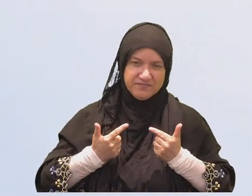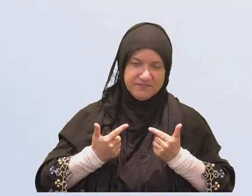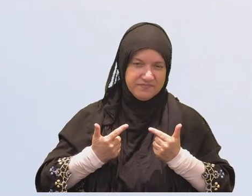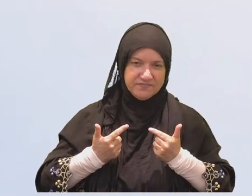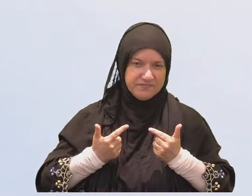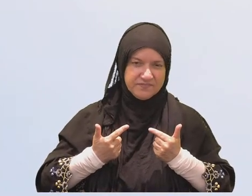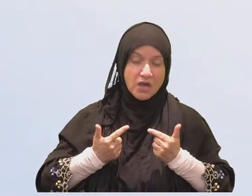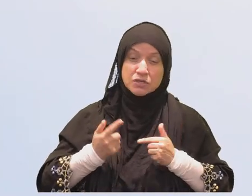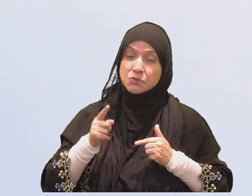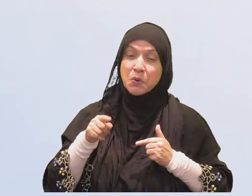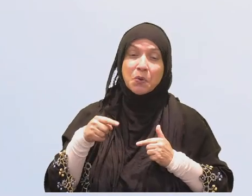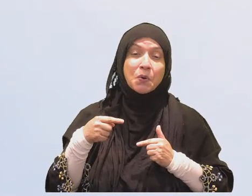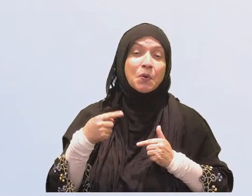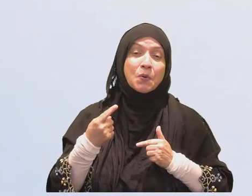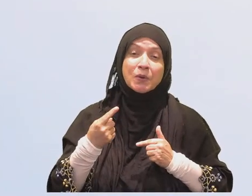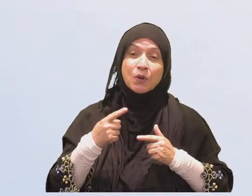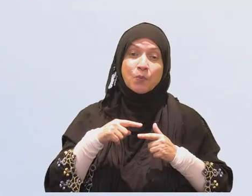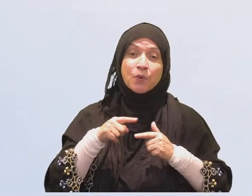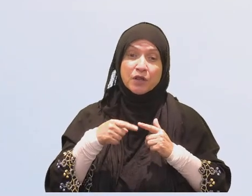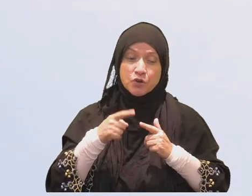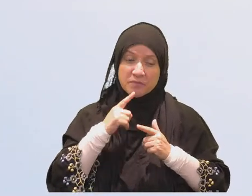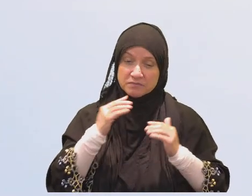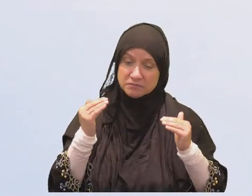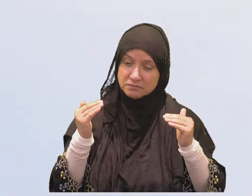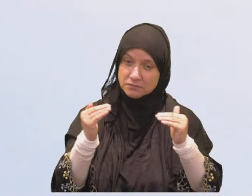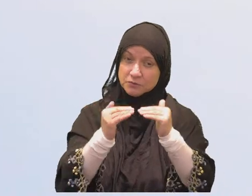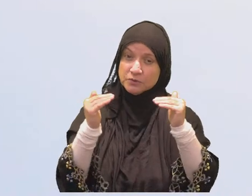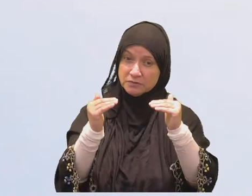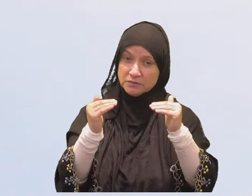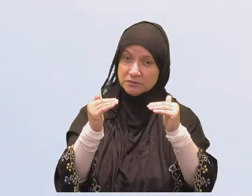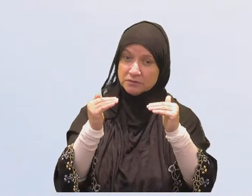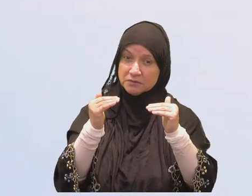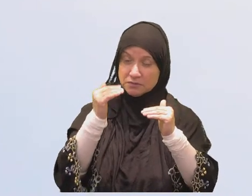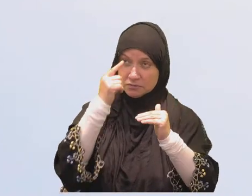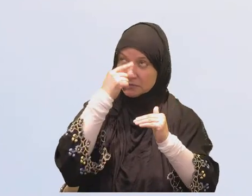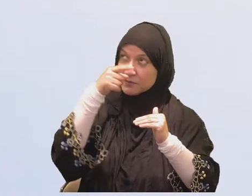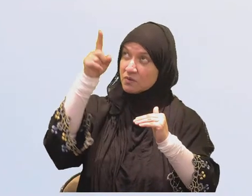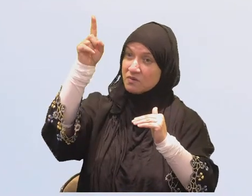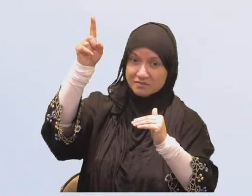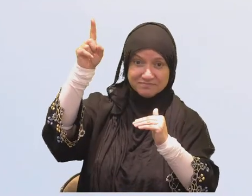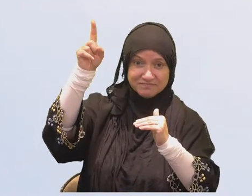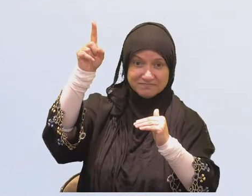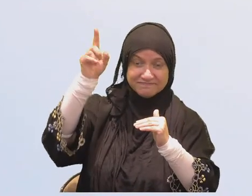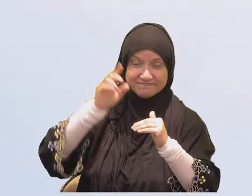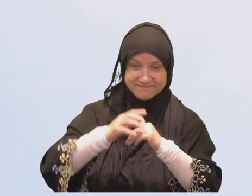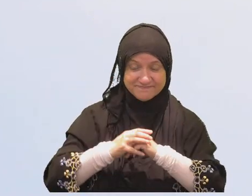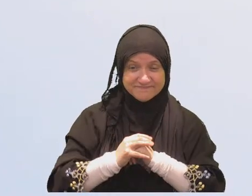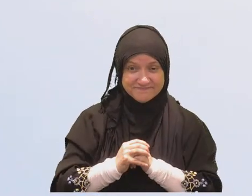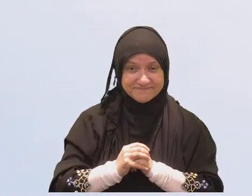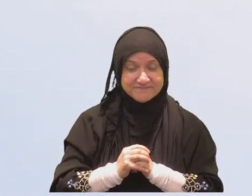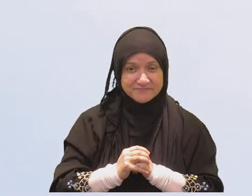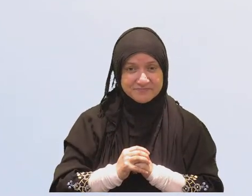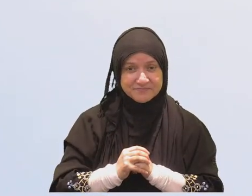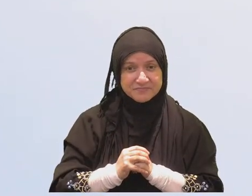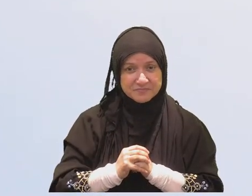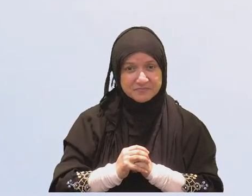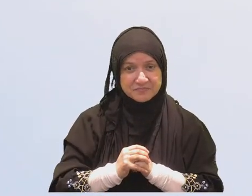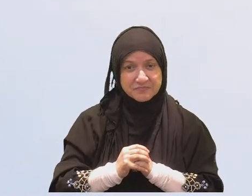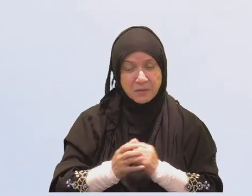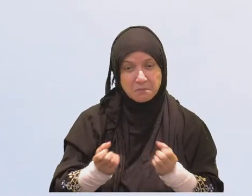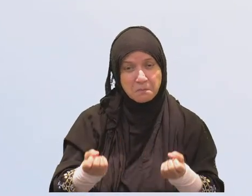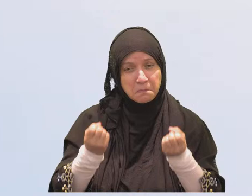These are the mercies of the Allah, of Allah Ta'ala, the mercy of faith. Many people are losing their faith